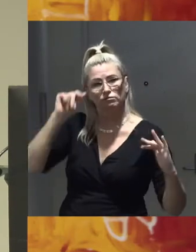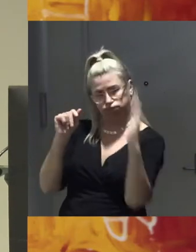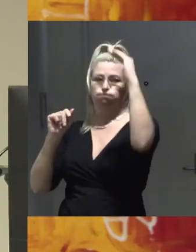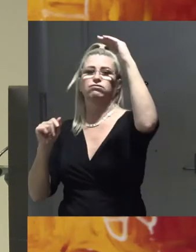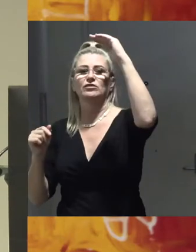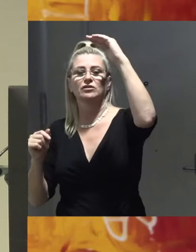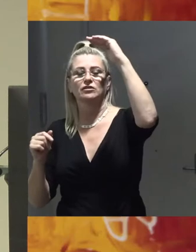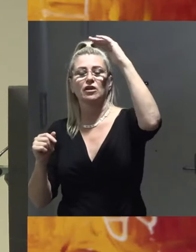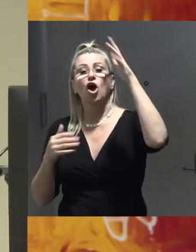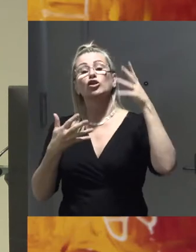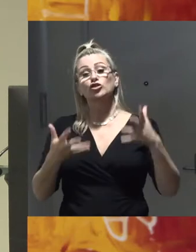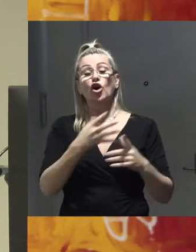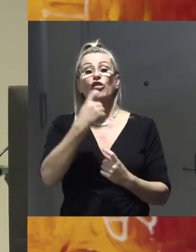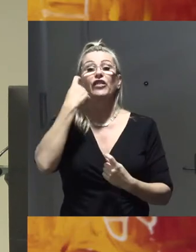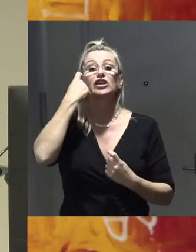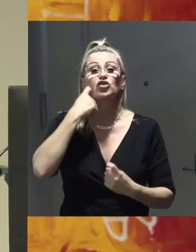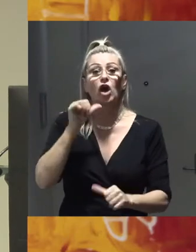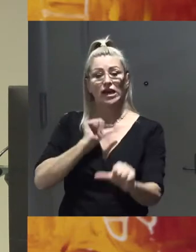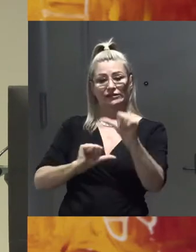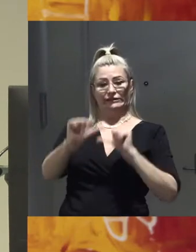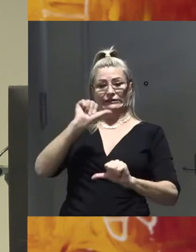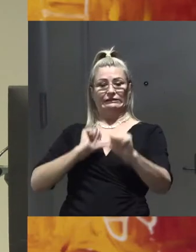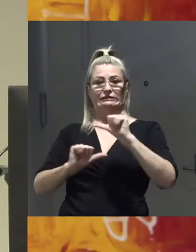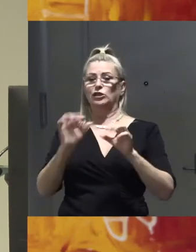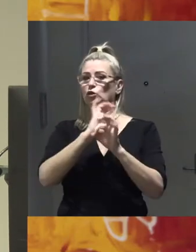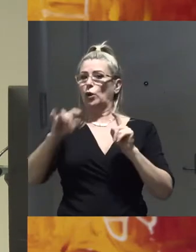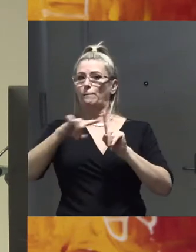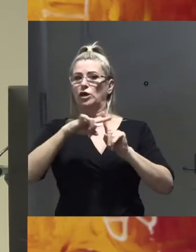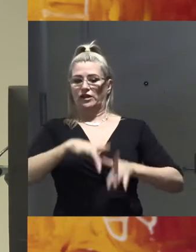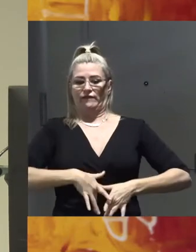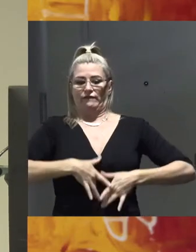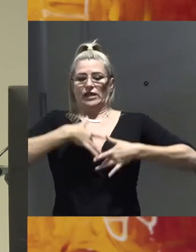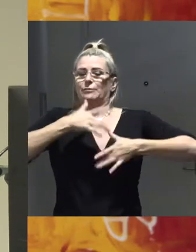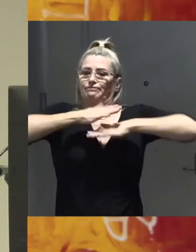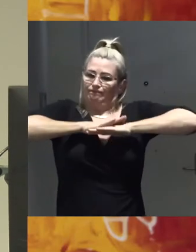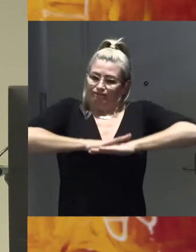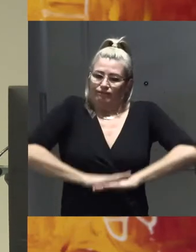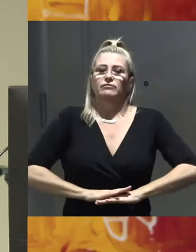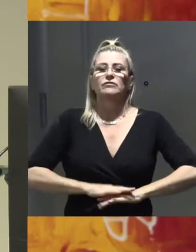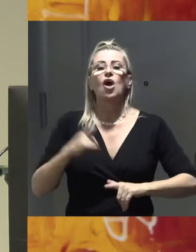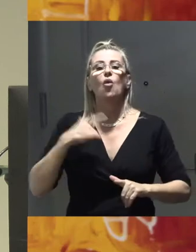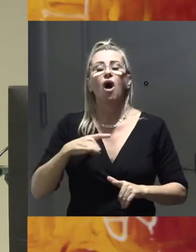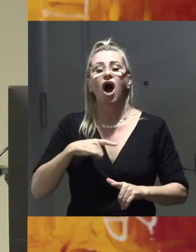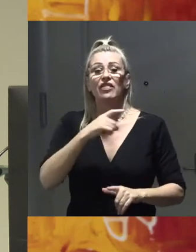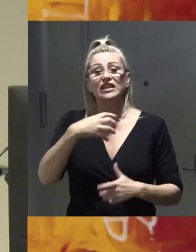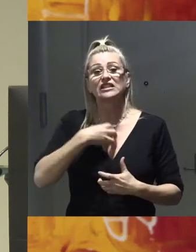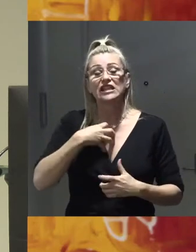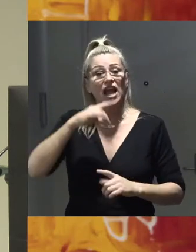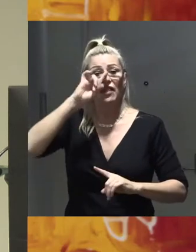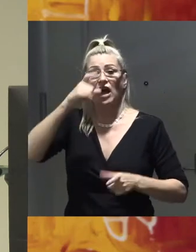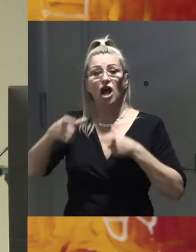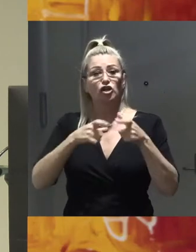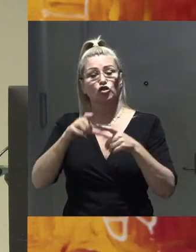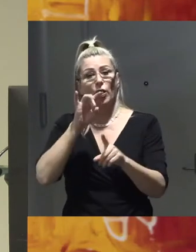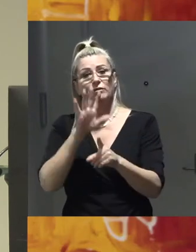steps to avoid positive emotion and reward for fear of not being able to downregulate their emotions and